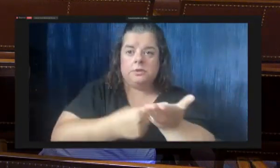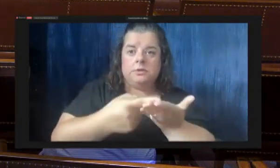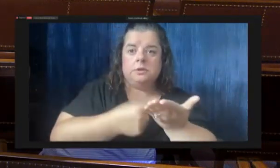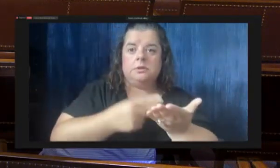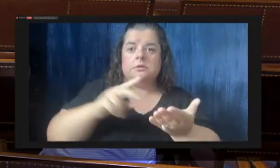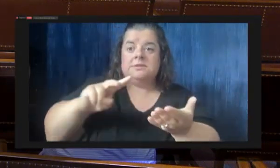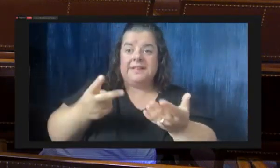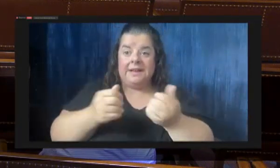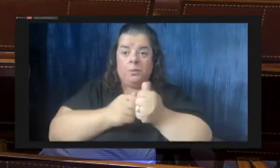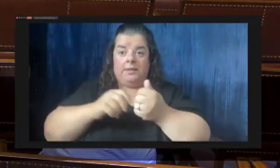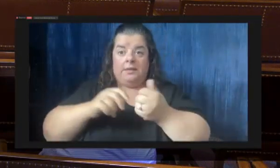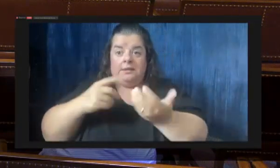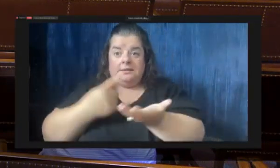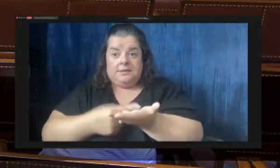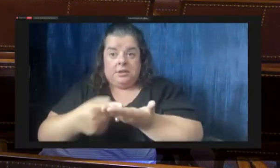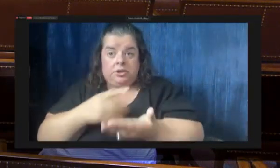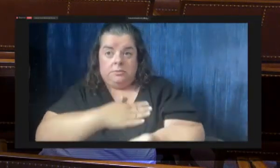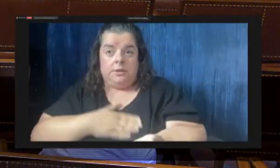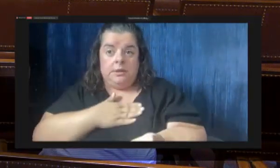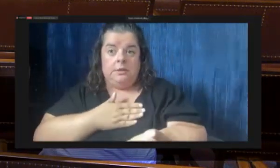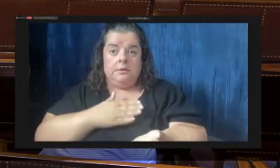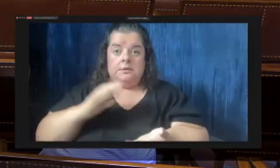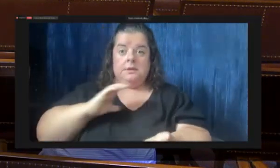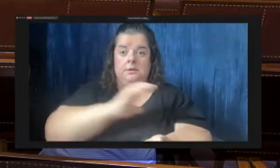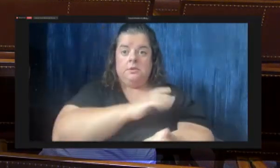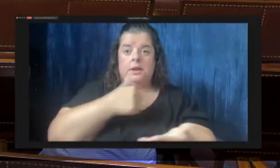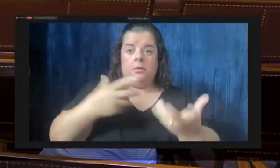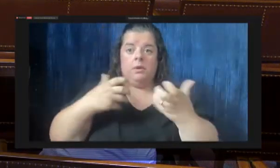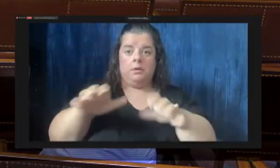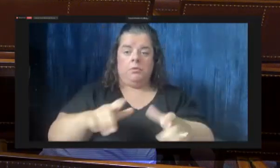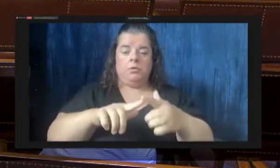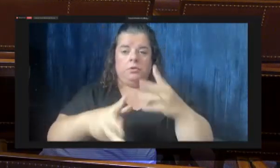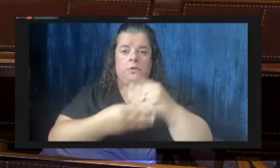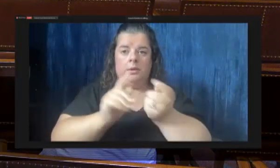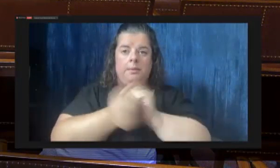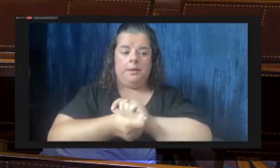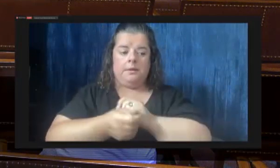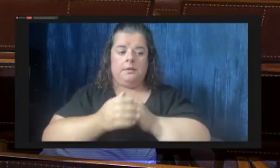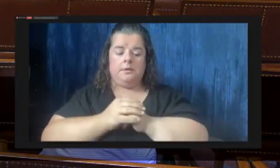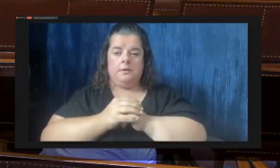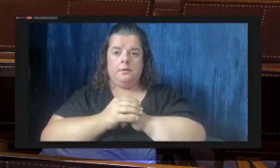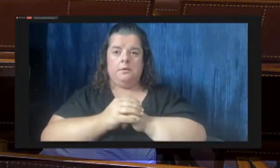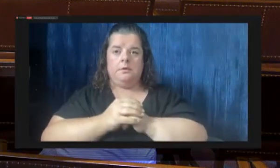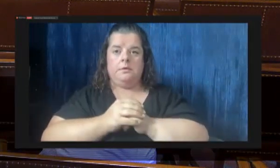please. I'd also like to make a motion to amend. Second.